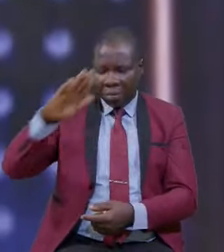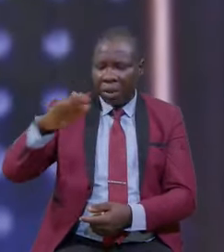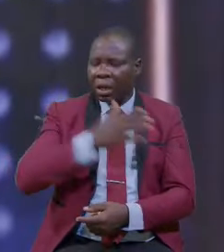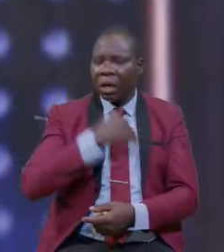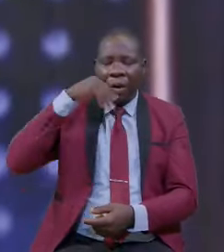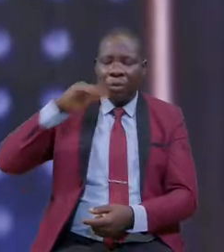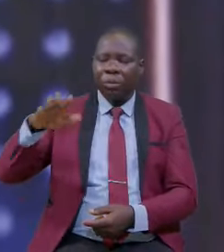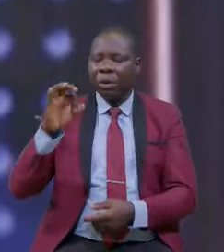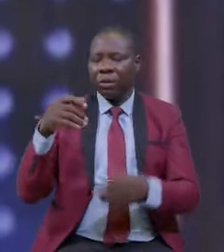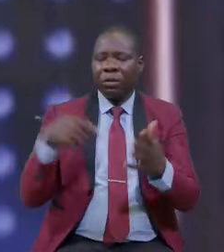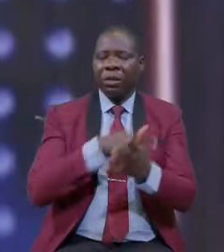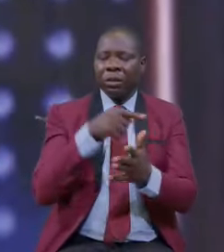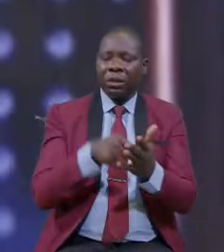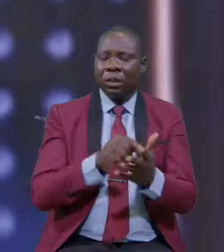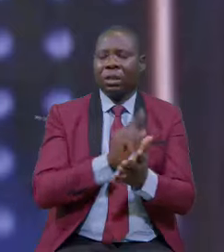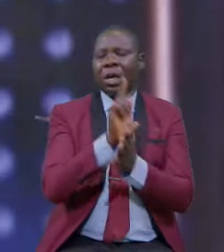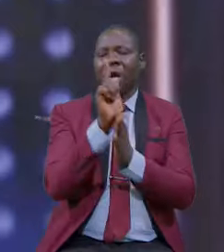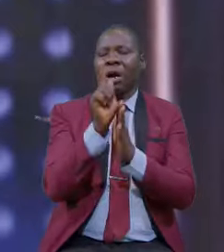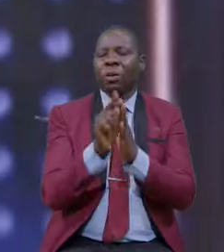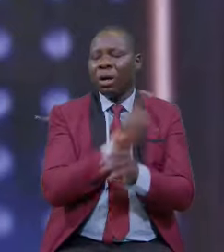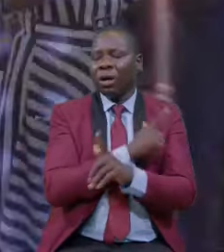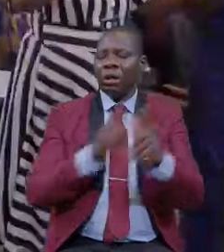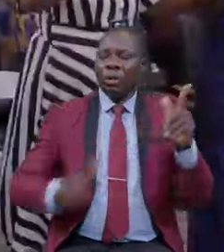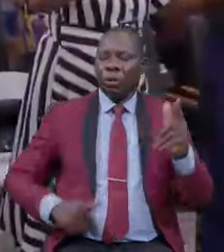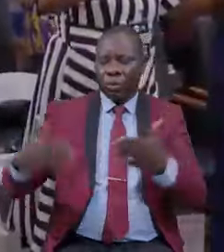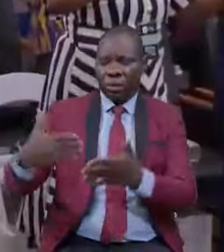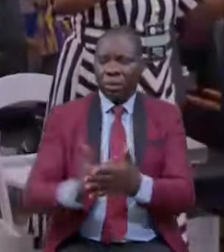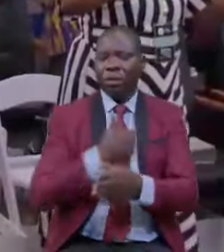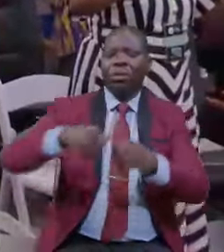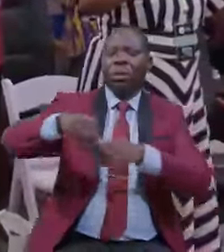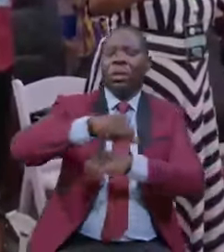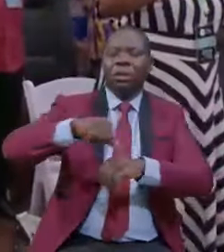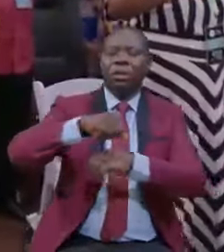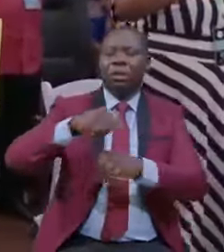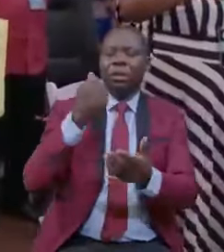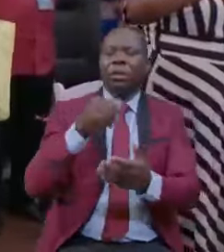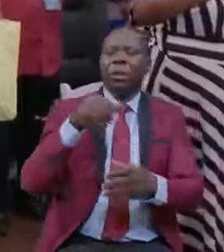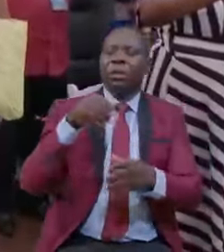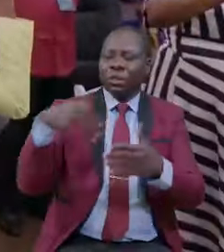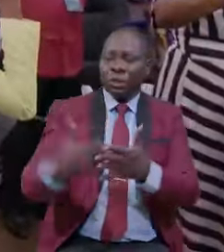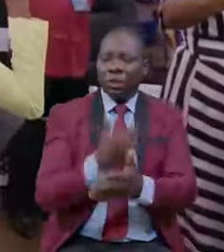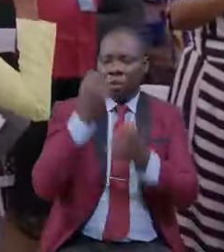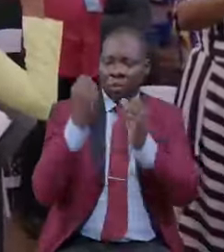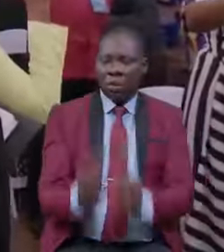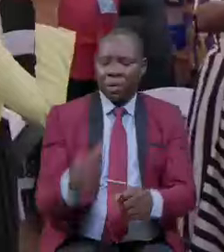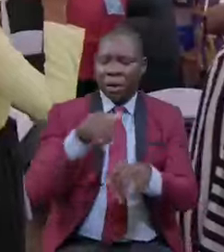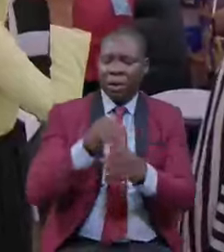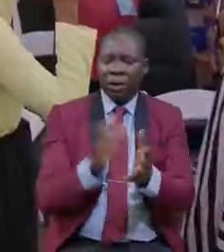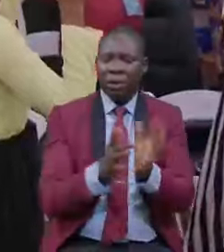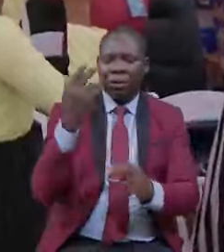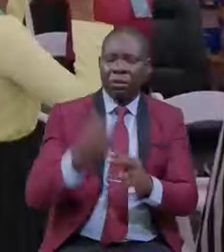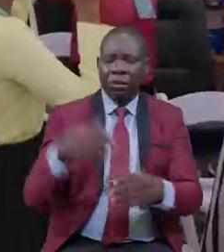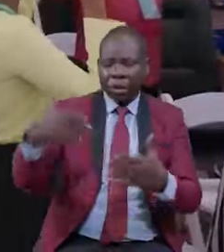hour. Lord, new anointing, new power, new unction,